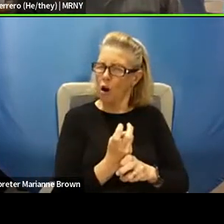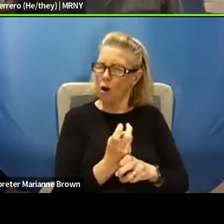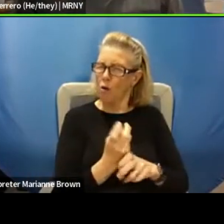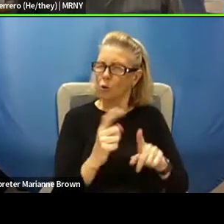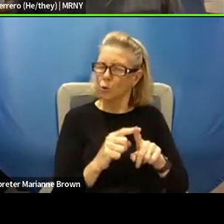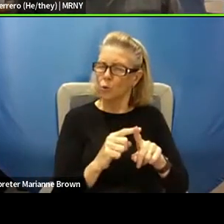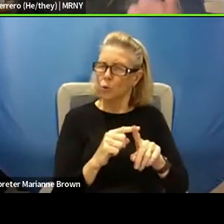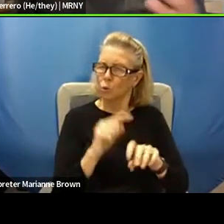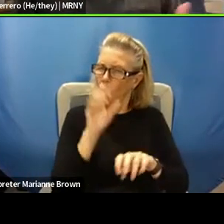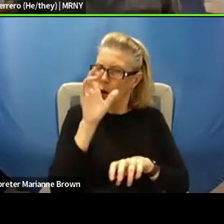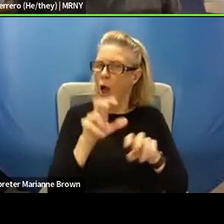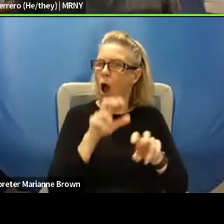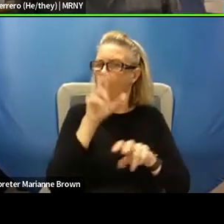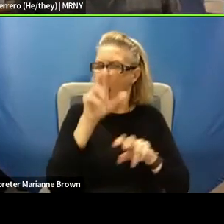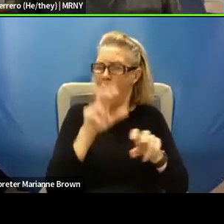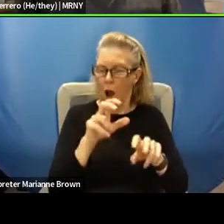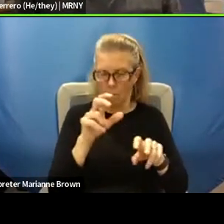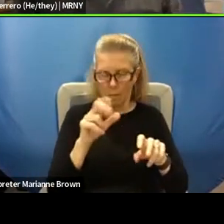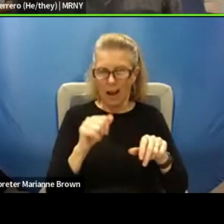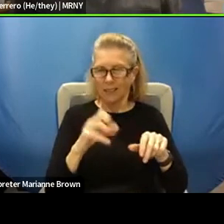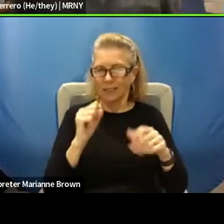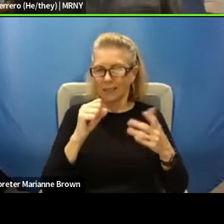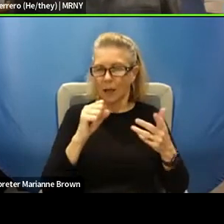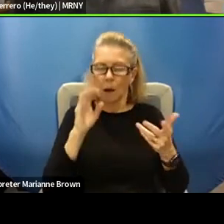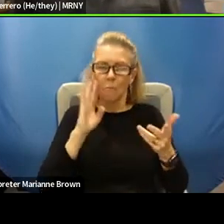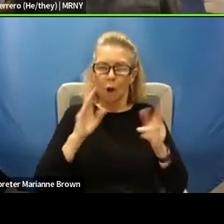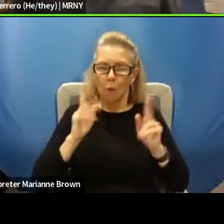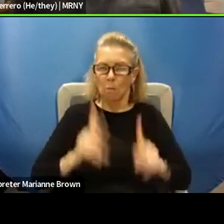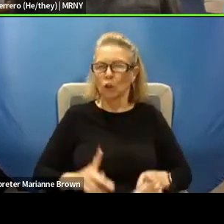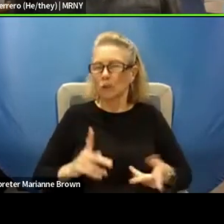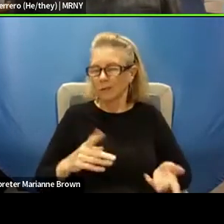climb as someone who is brown, who's a migrant.